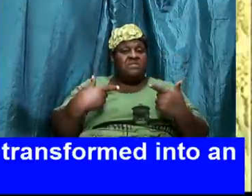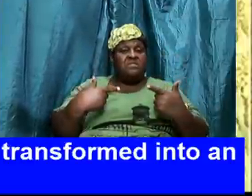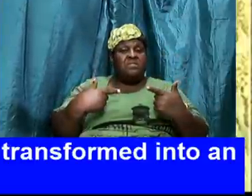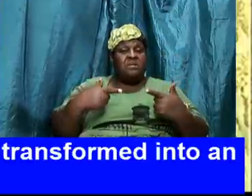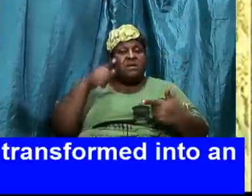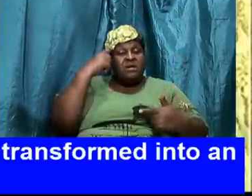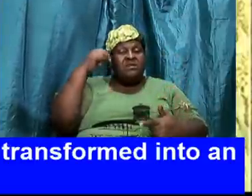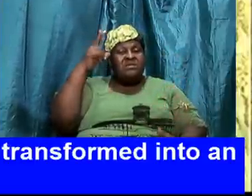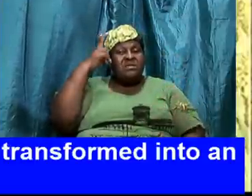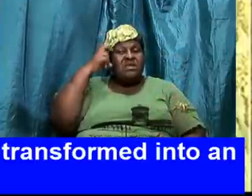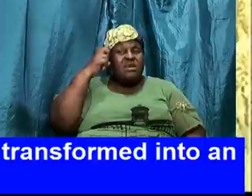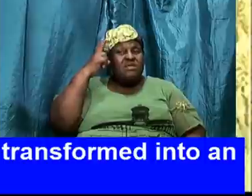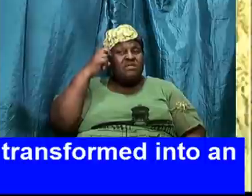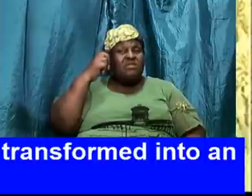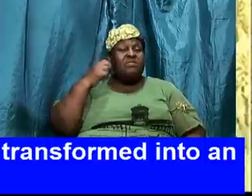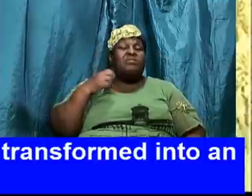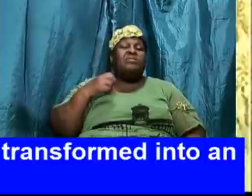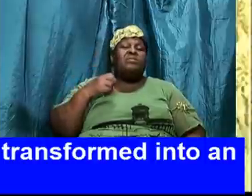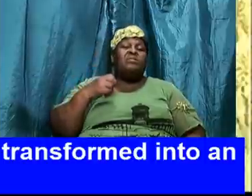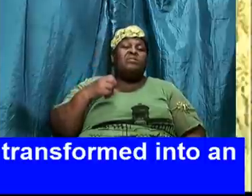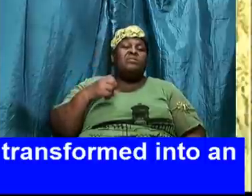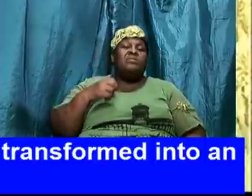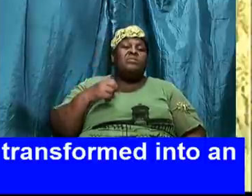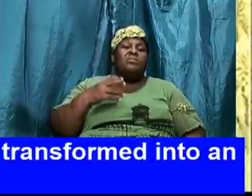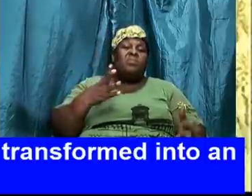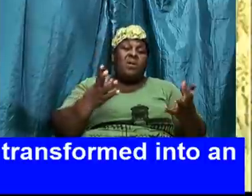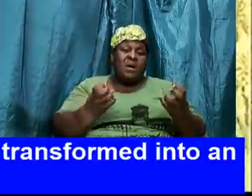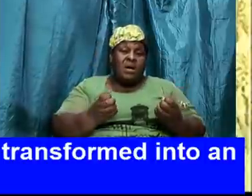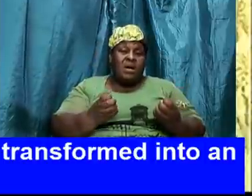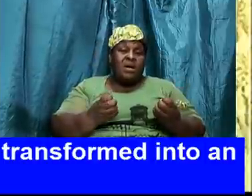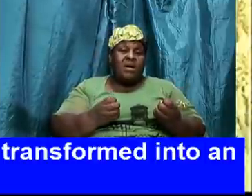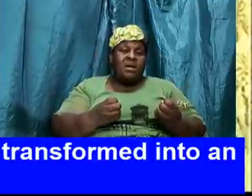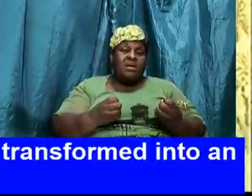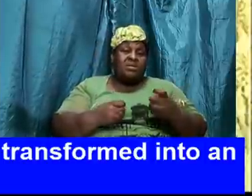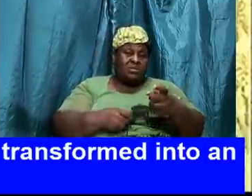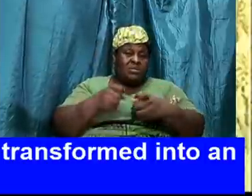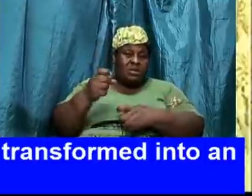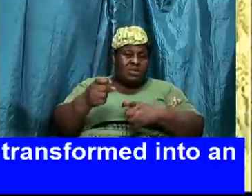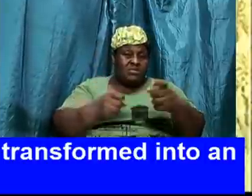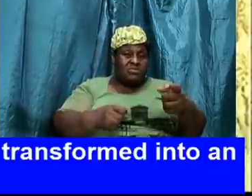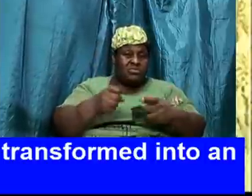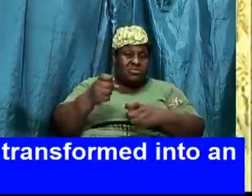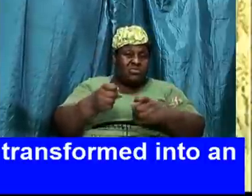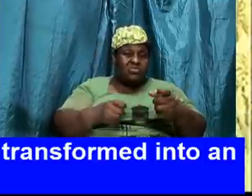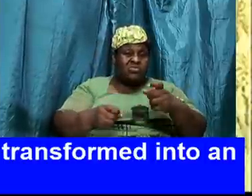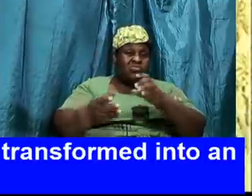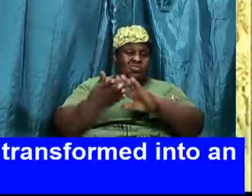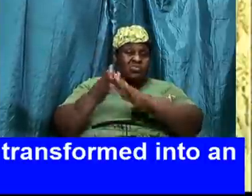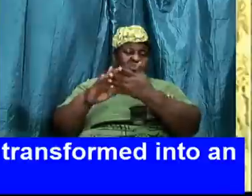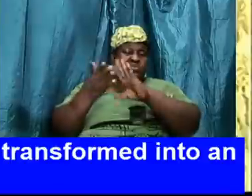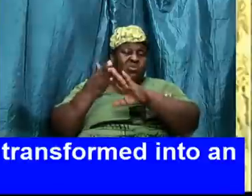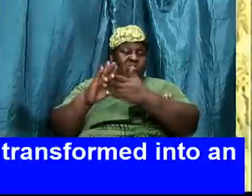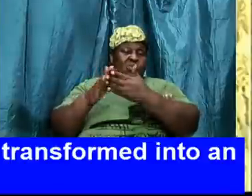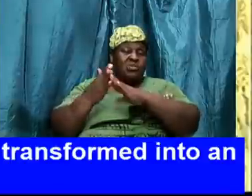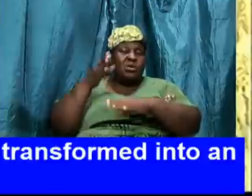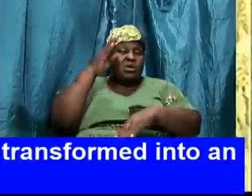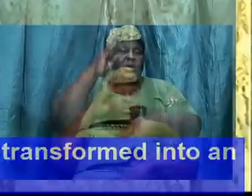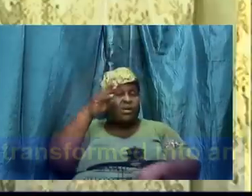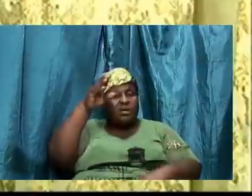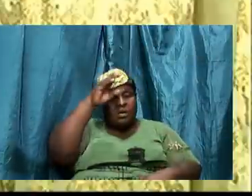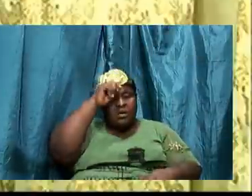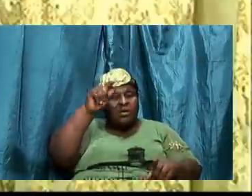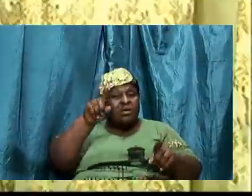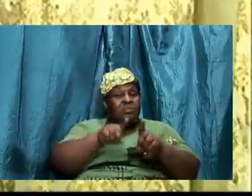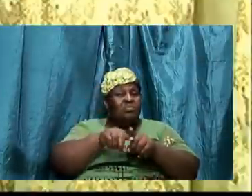Because the adversary want to get you out. Our brother Brown, over by that side. It's the grace of God because the adversary just